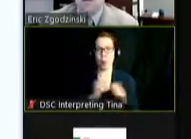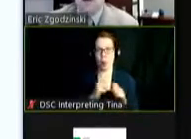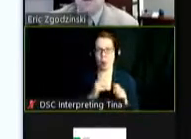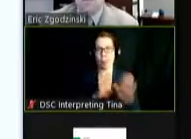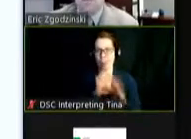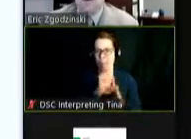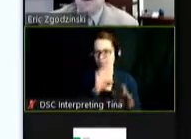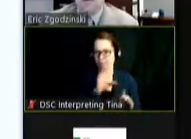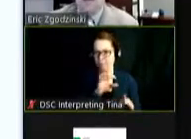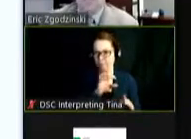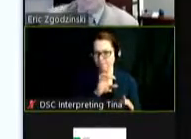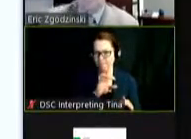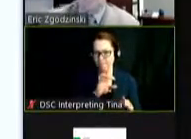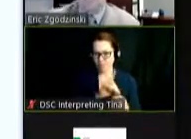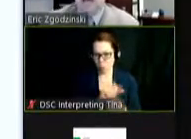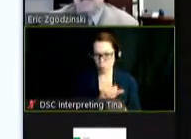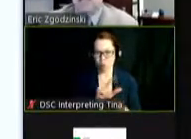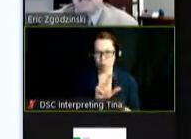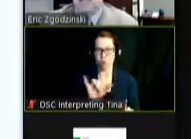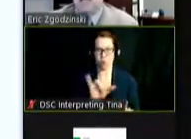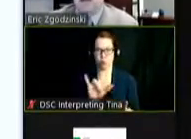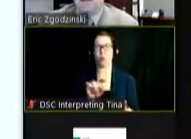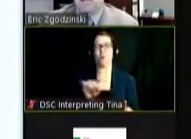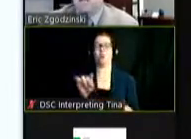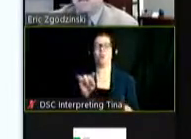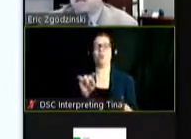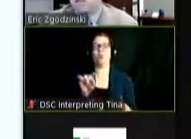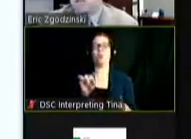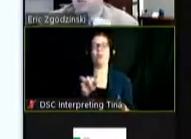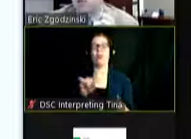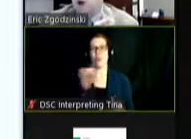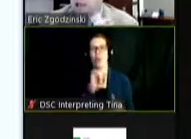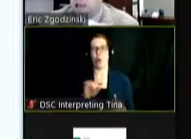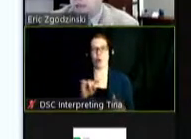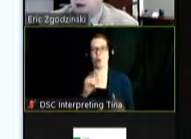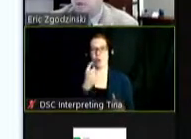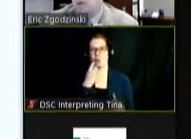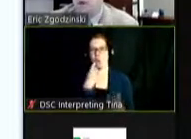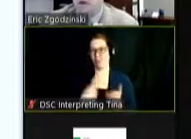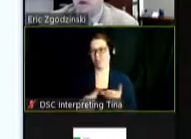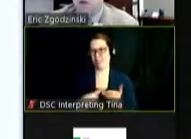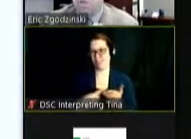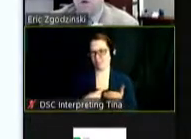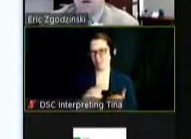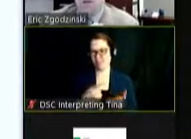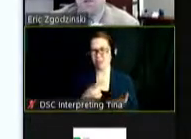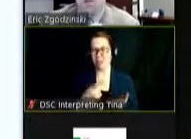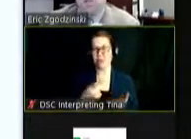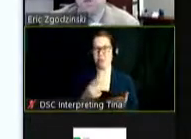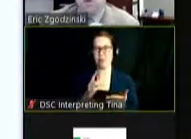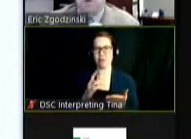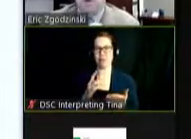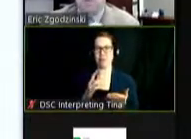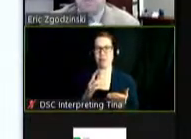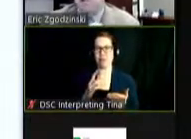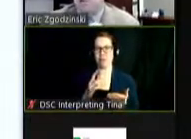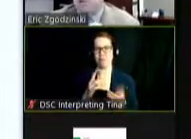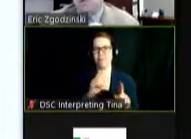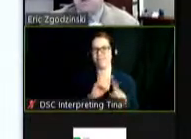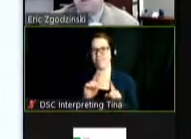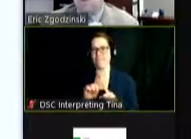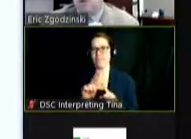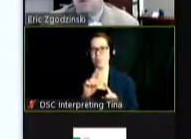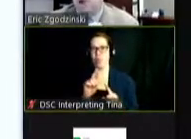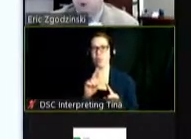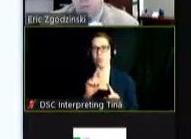And again, you kind of see some of those conditions that we're talking about, those medical conditions, which would put you